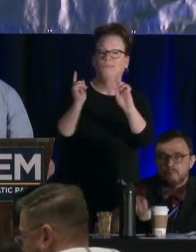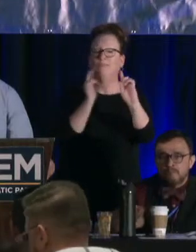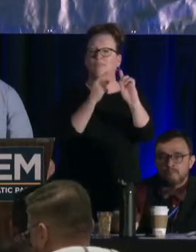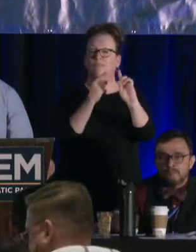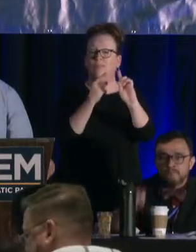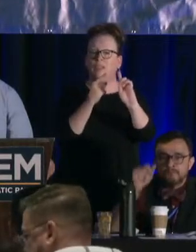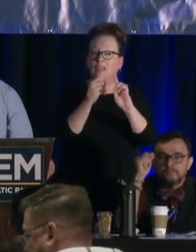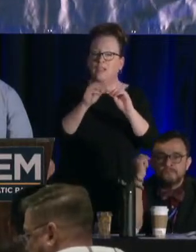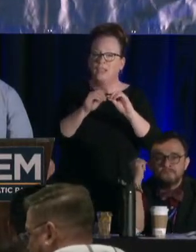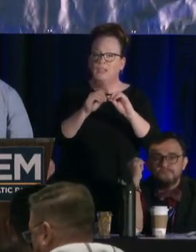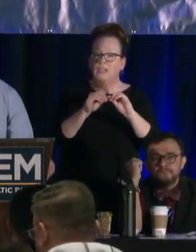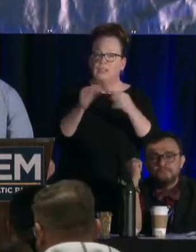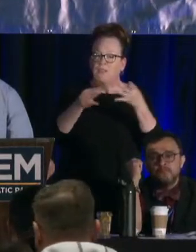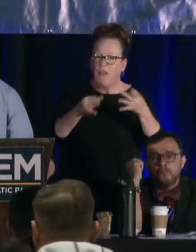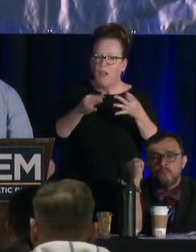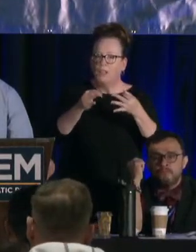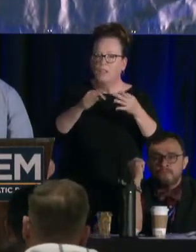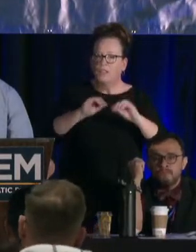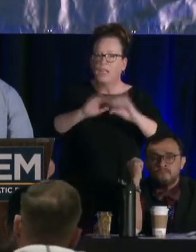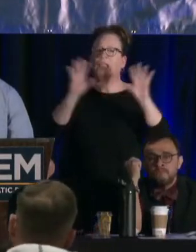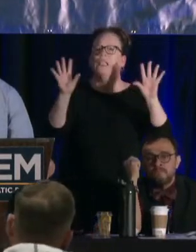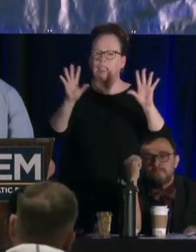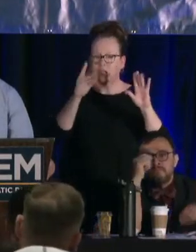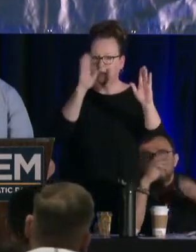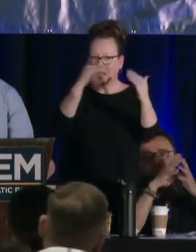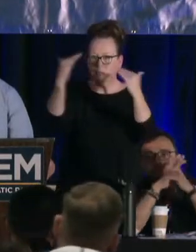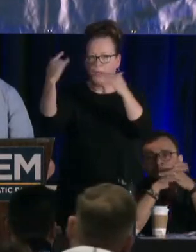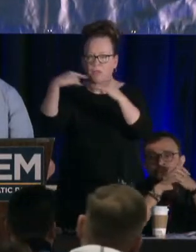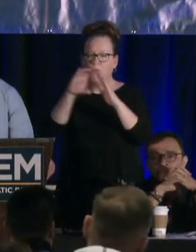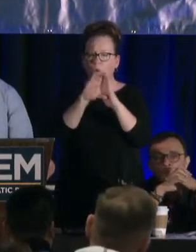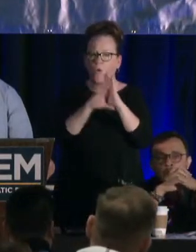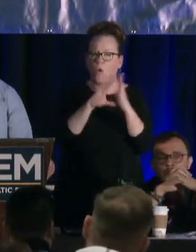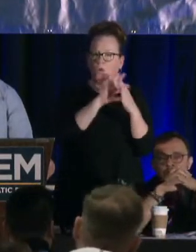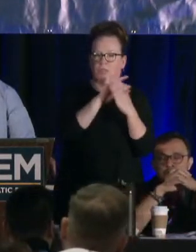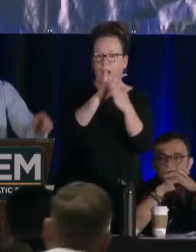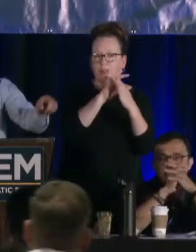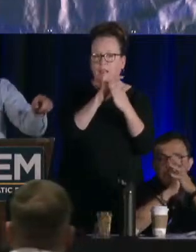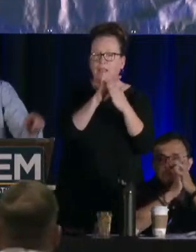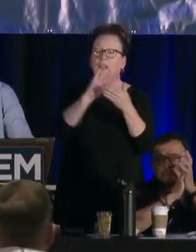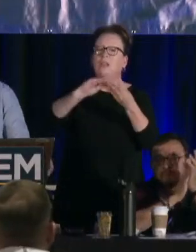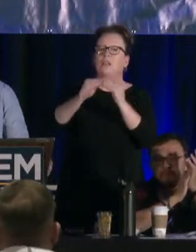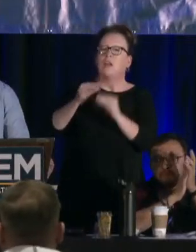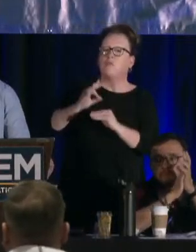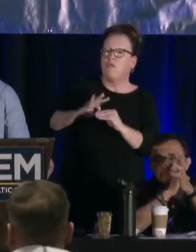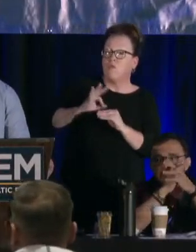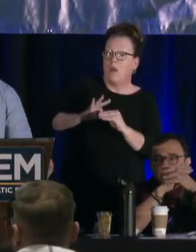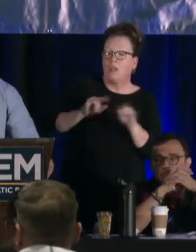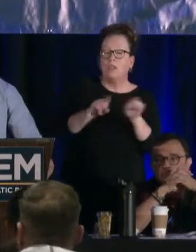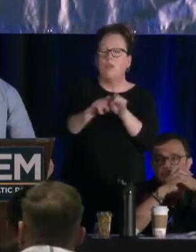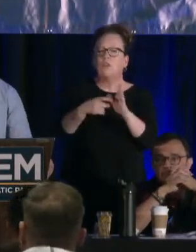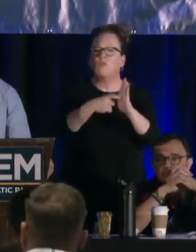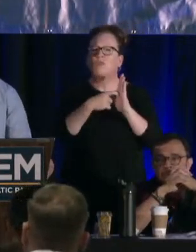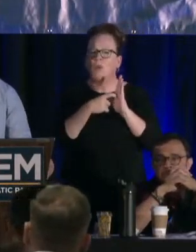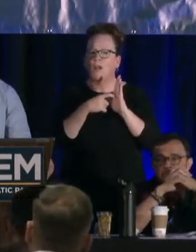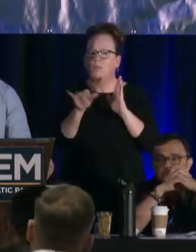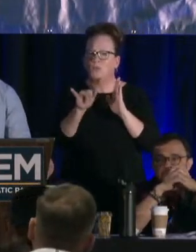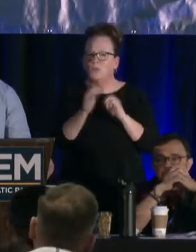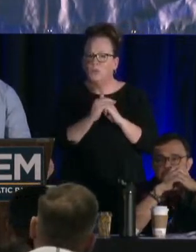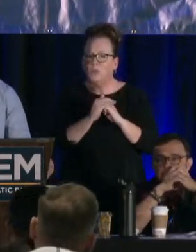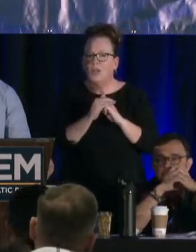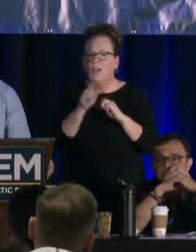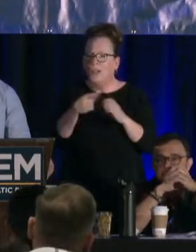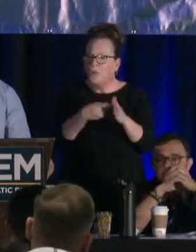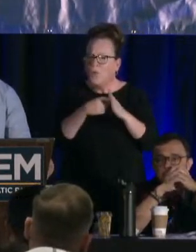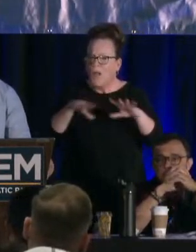inflexibly clear expectations for the course content, number of credits, the fact that this is a requirement that it must be taken and passed in order